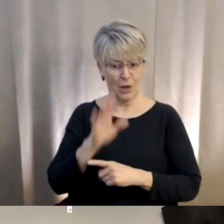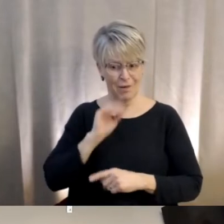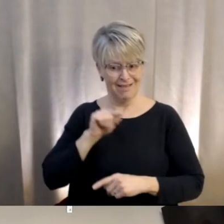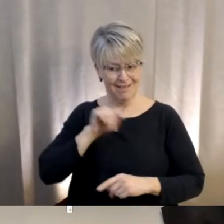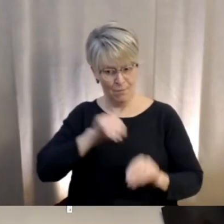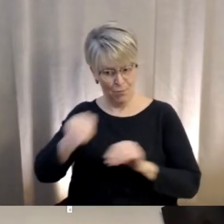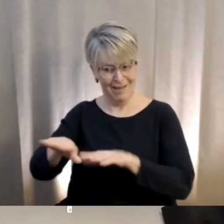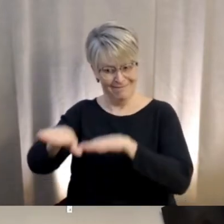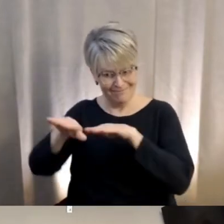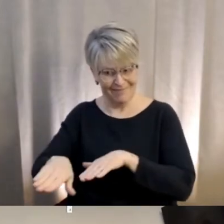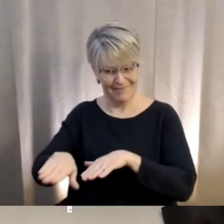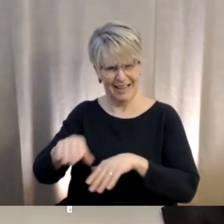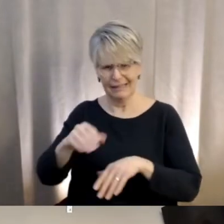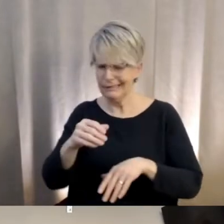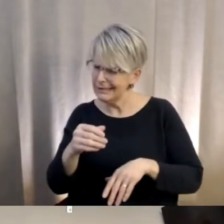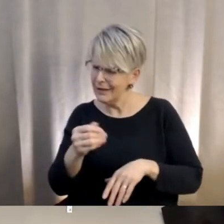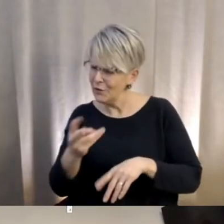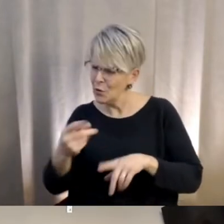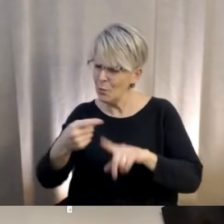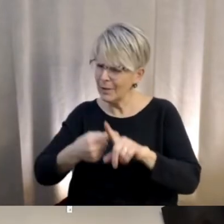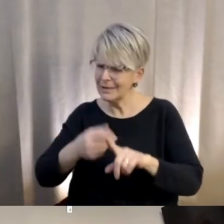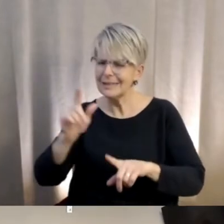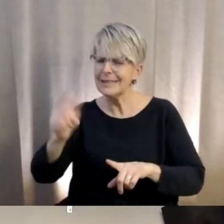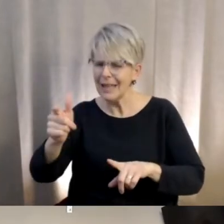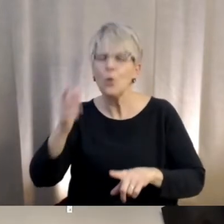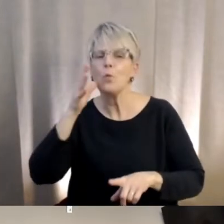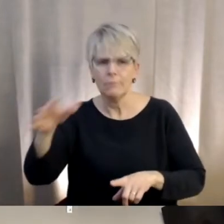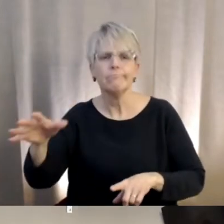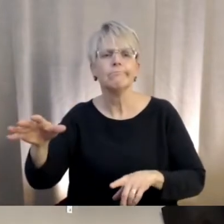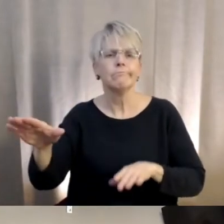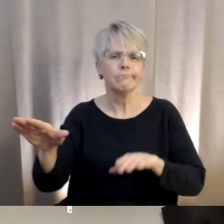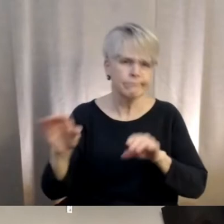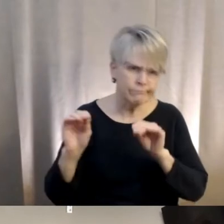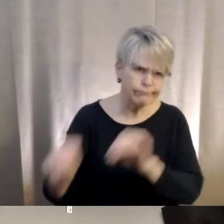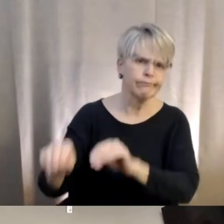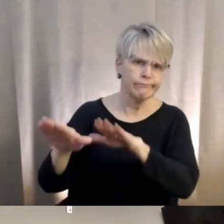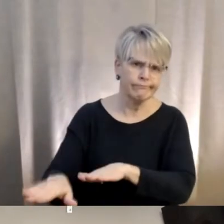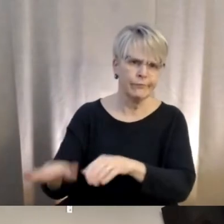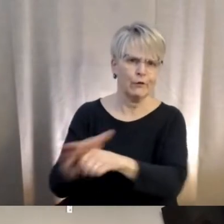months. I'm not sure if there's anything else you wanted to add to that, Kyle, but.